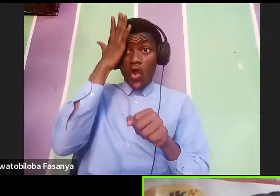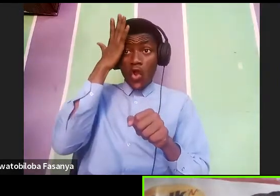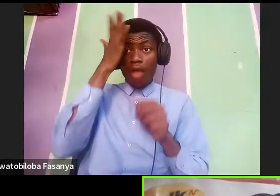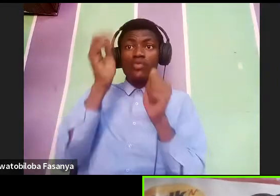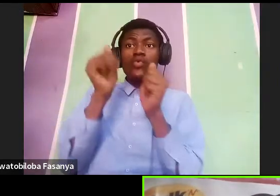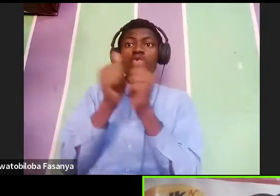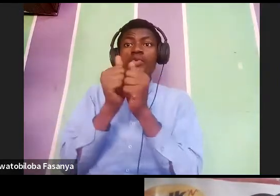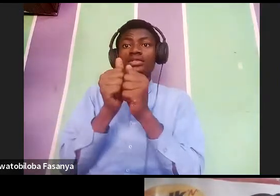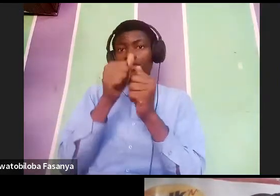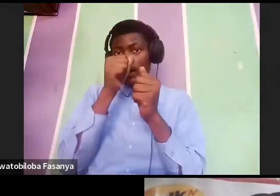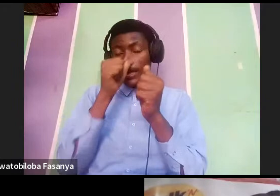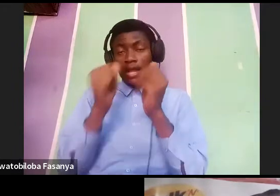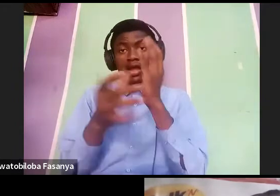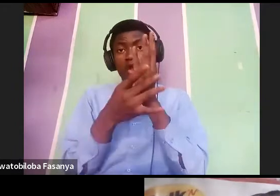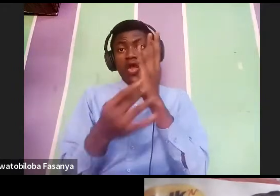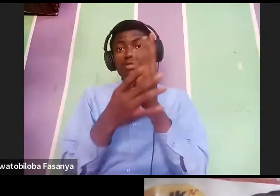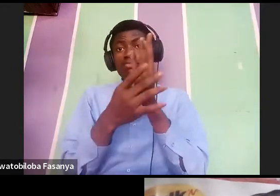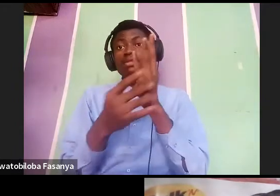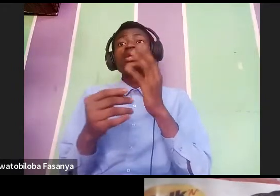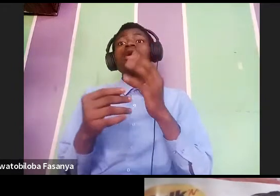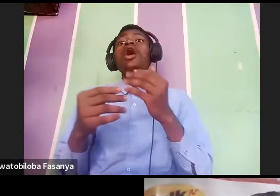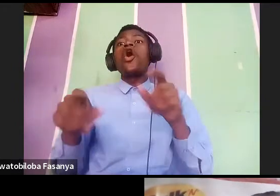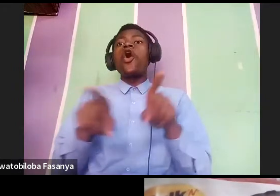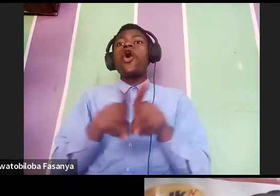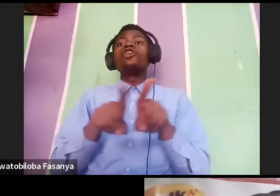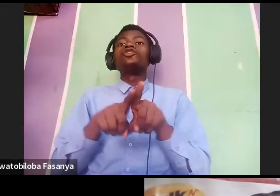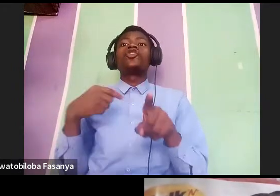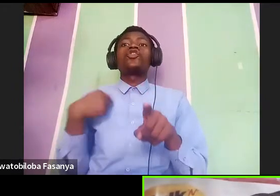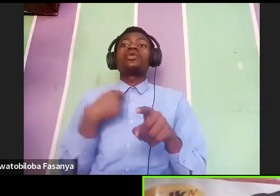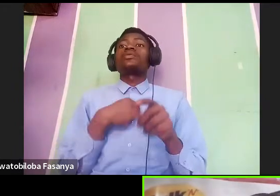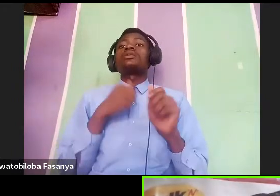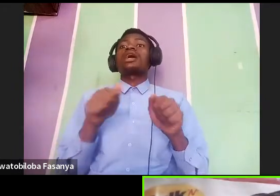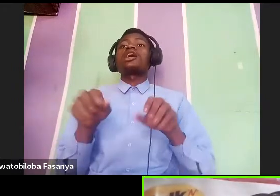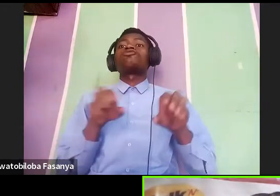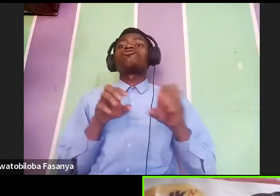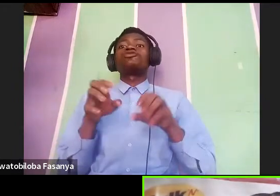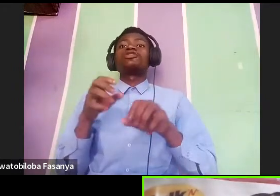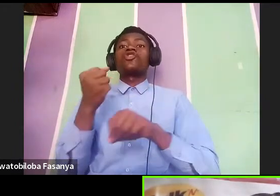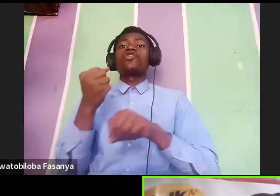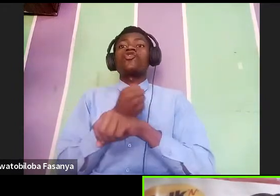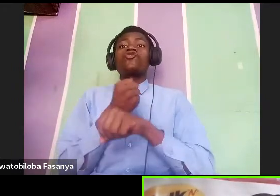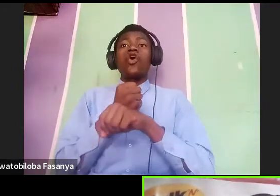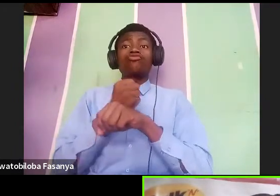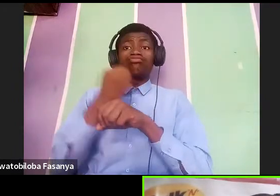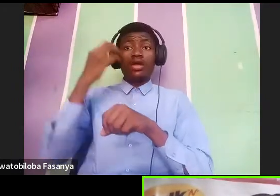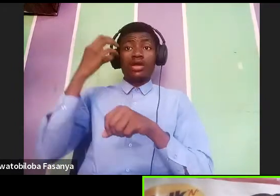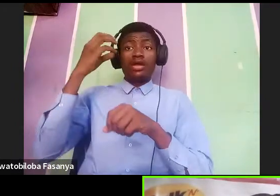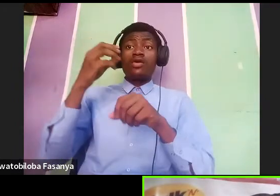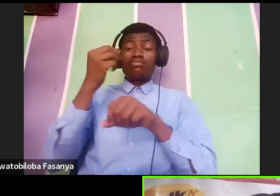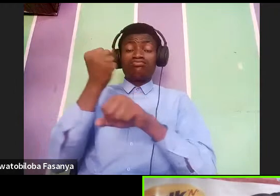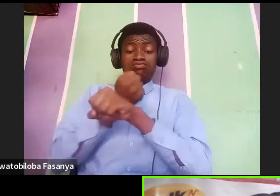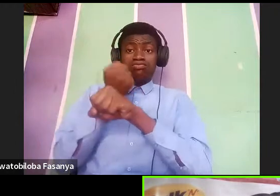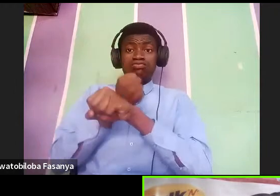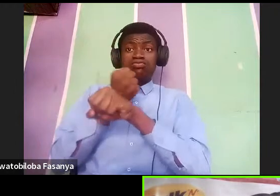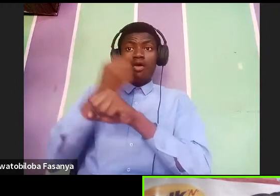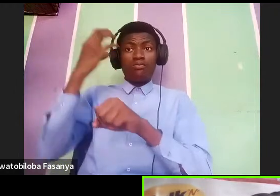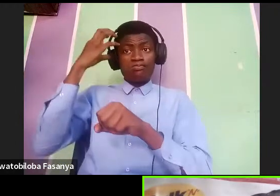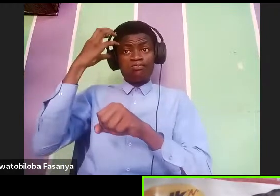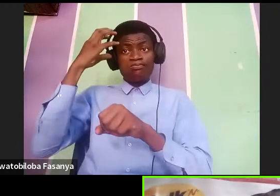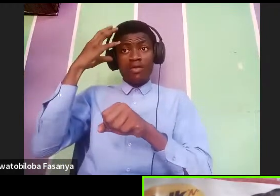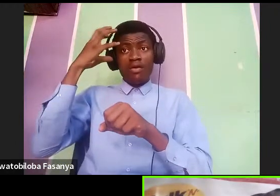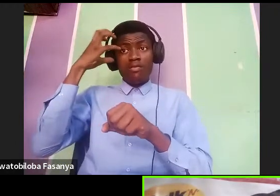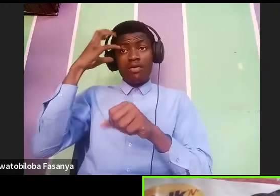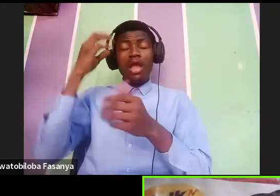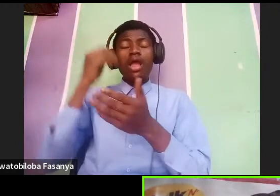cold compress. And after doing the cold compress, you can now give some non-steroidal anti-inflammatory. Okay, so Dr. Sobi, someone